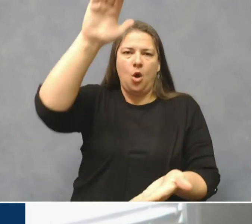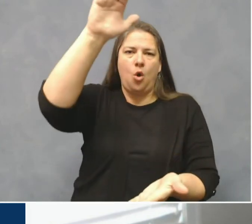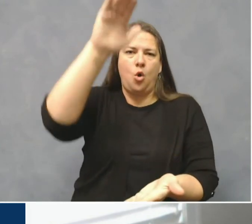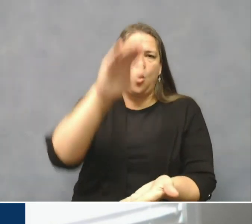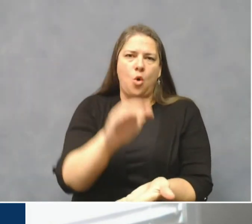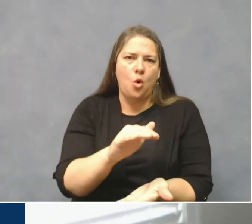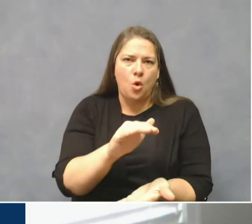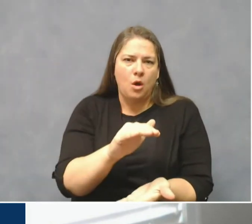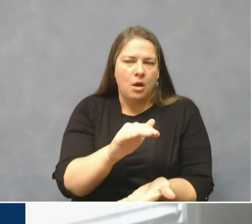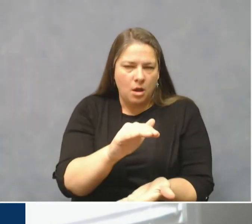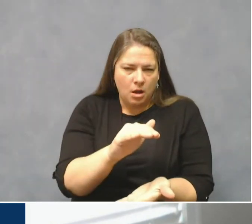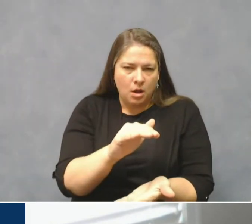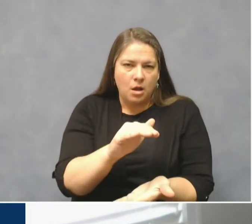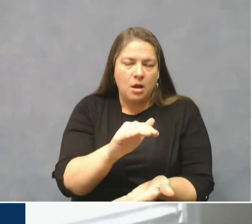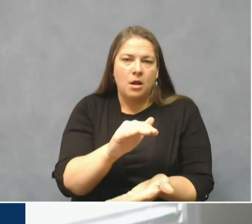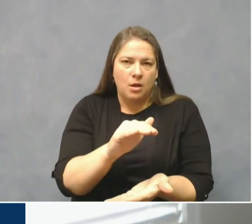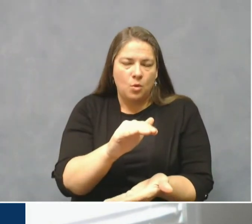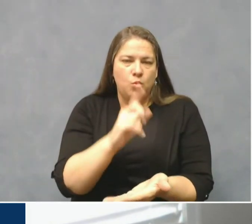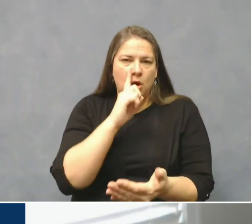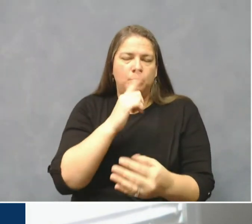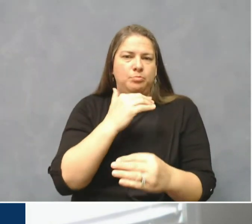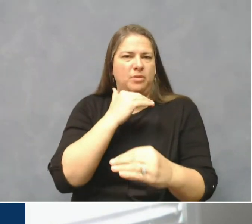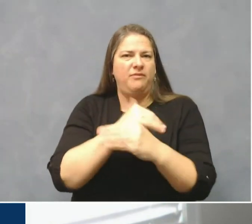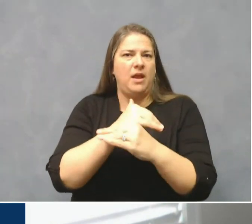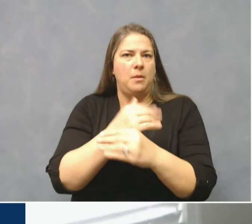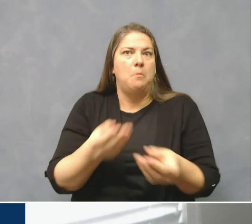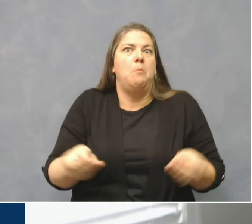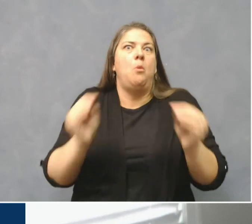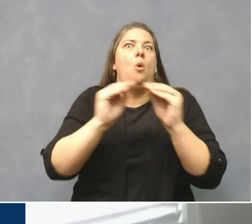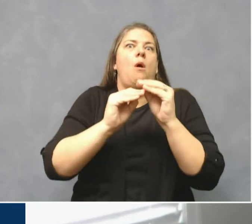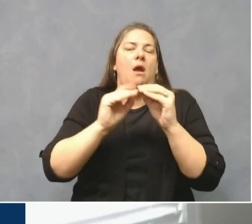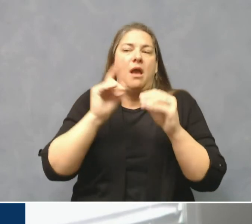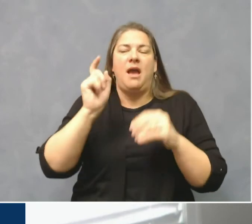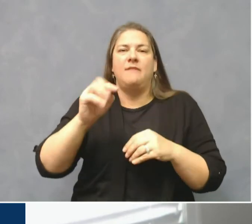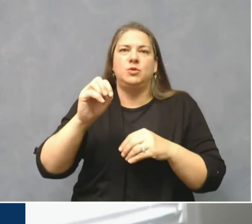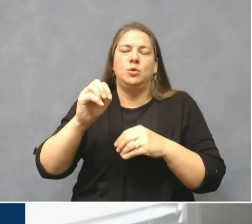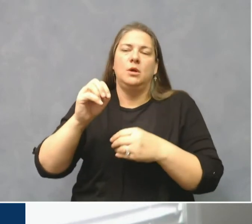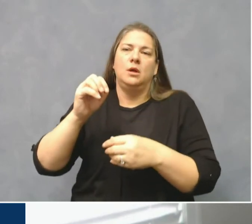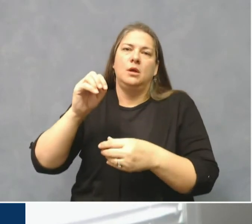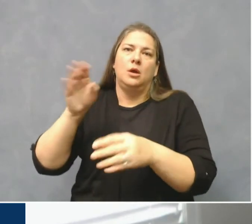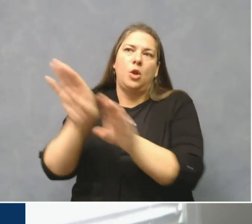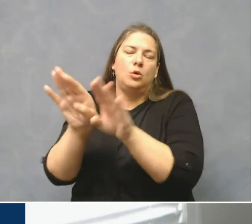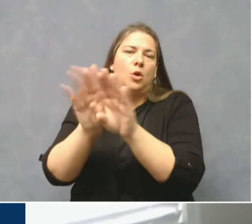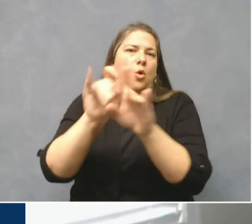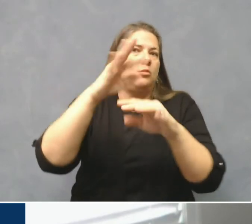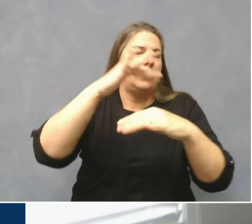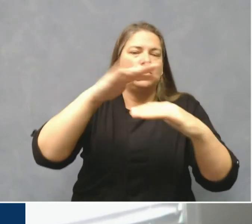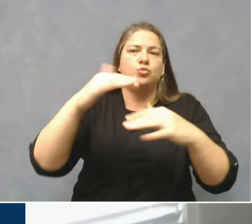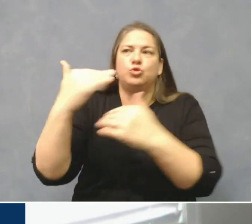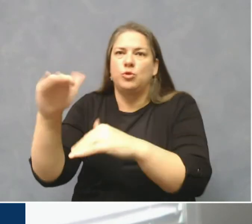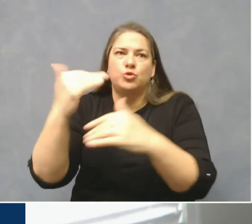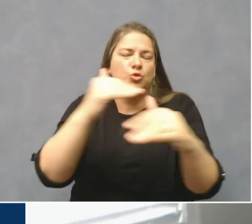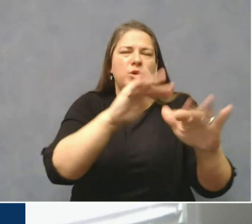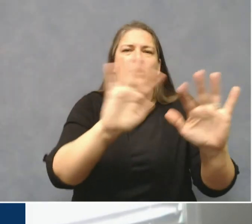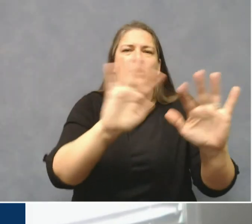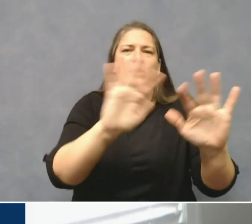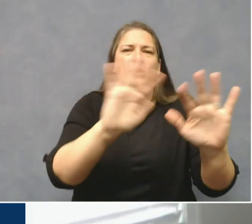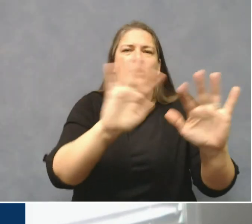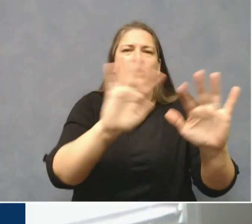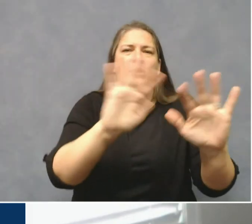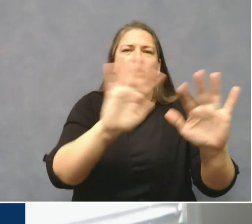additional restrictions, but it requires every Kentuckian to just take this seriously and do what needs